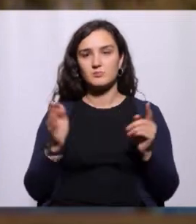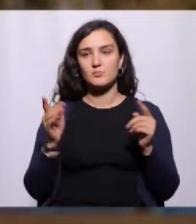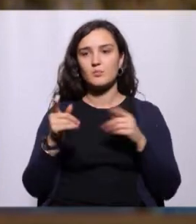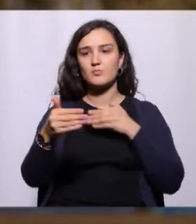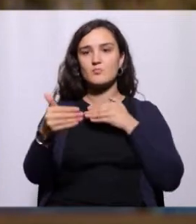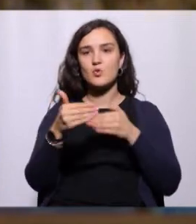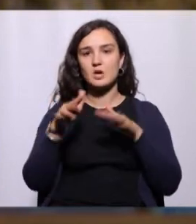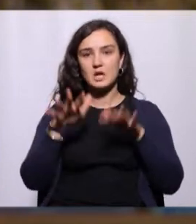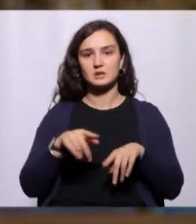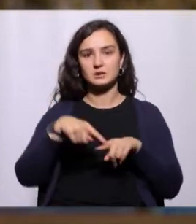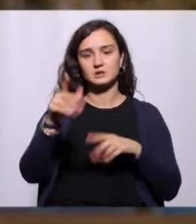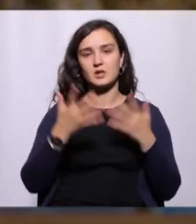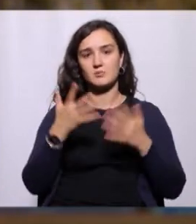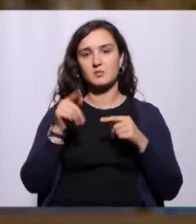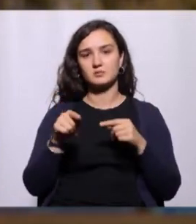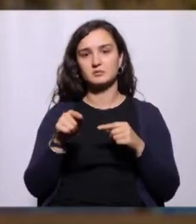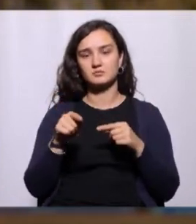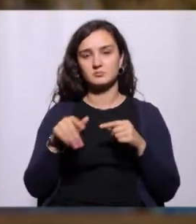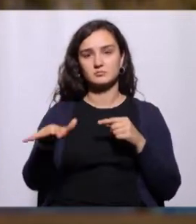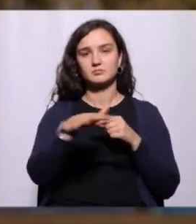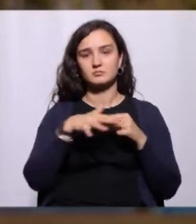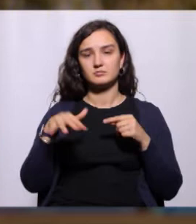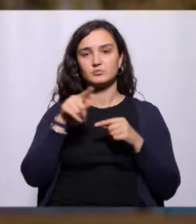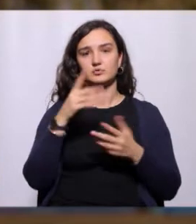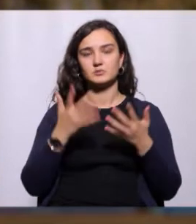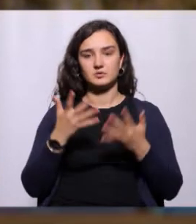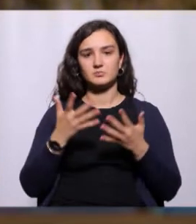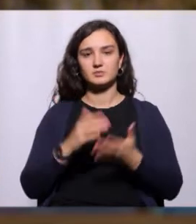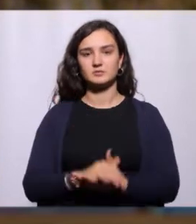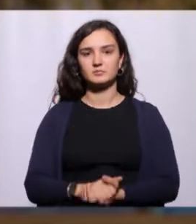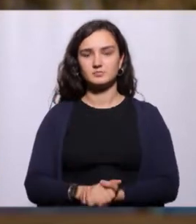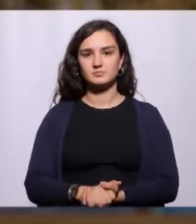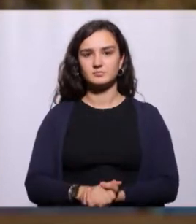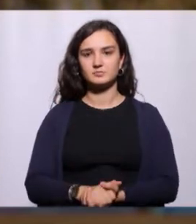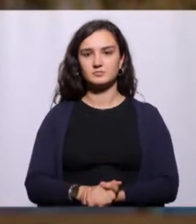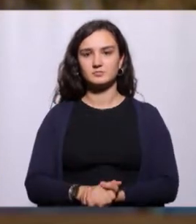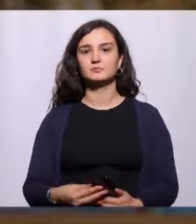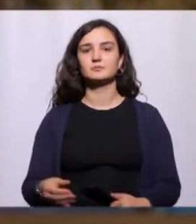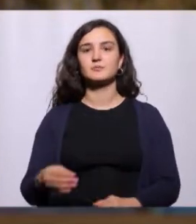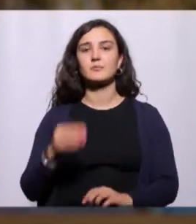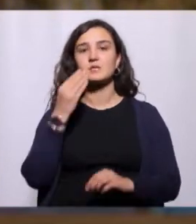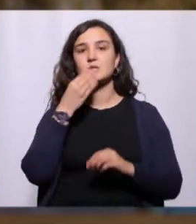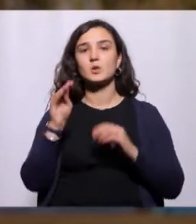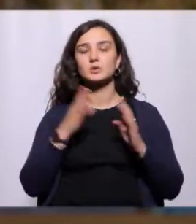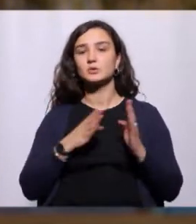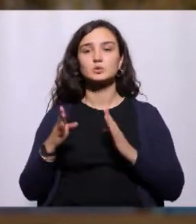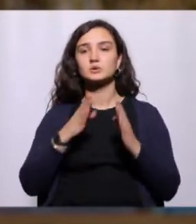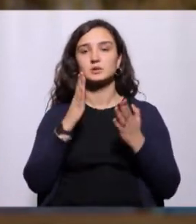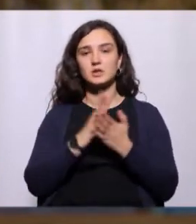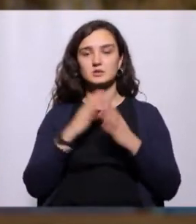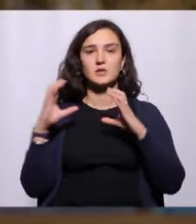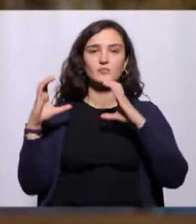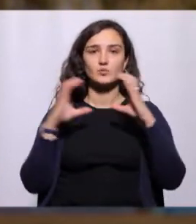distance, maybe just on land, then you might find that the best way to travel is bus